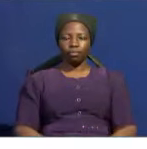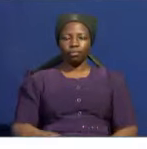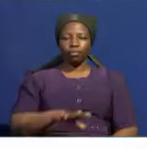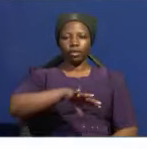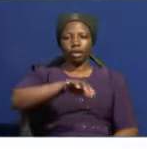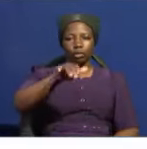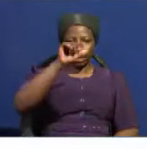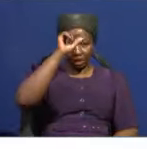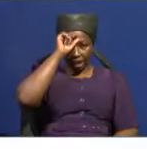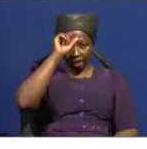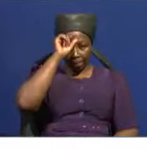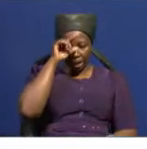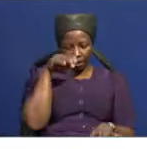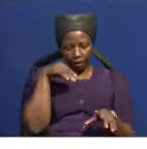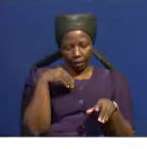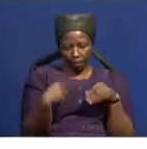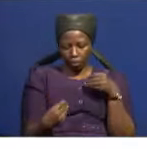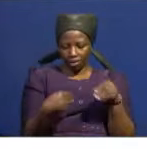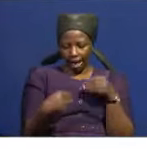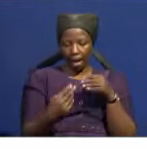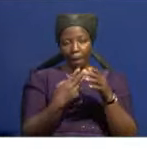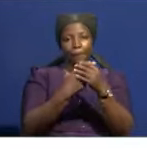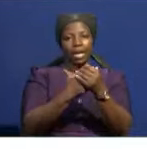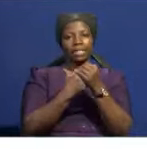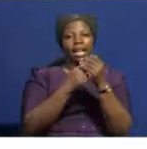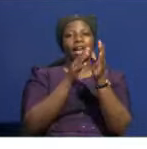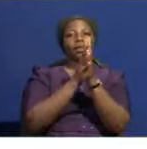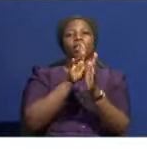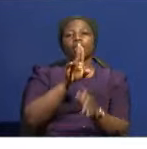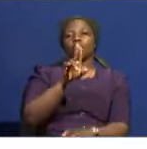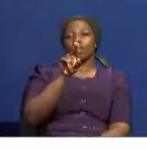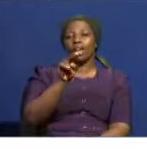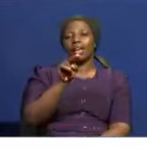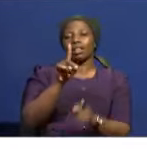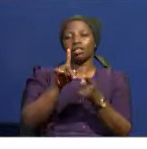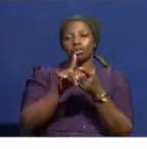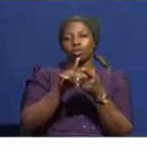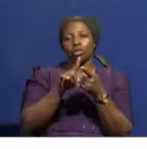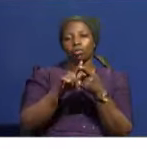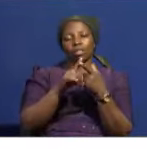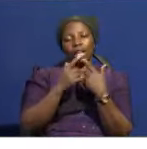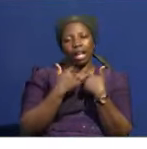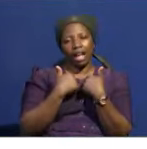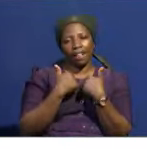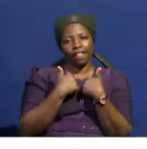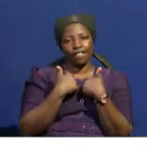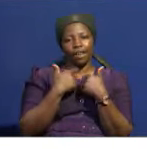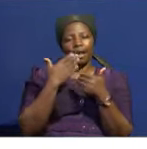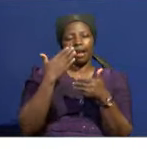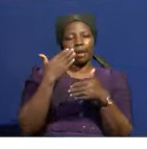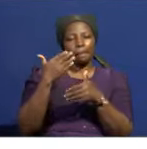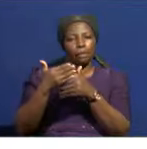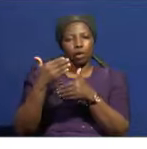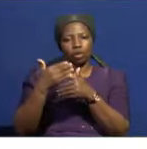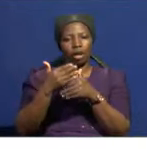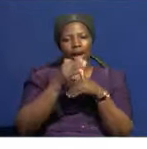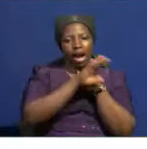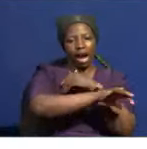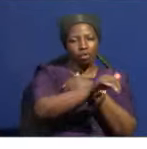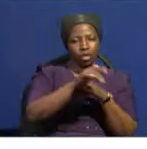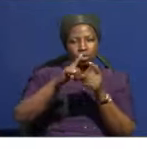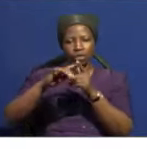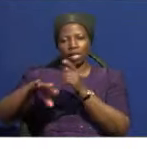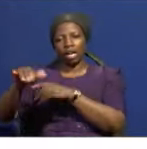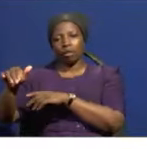The county government of Busia has partnered with the UN Habitat to foster the expansion of cross-border trade in the border county